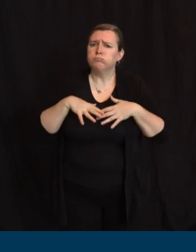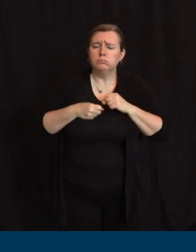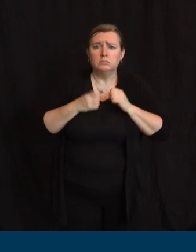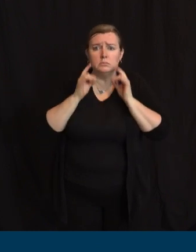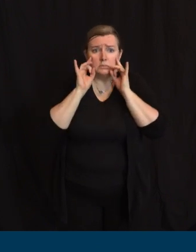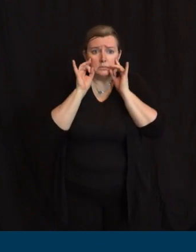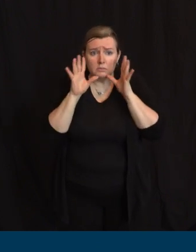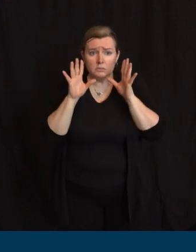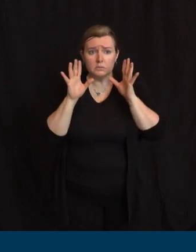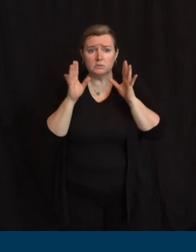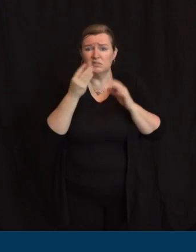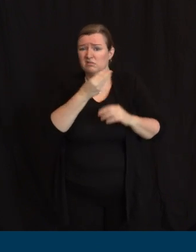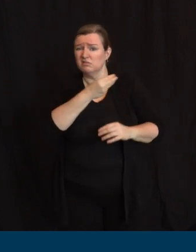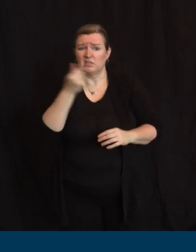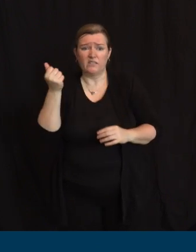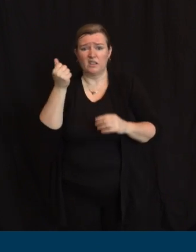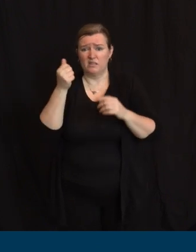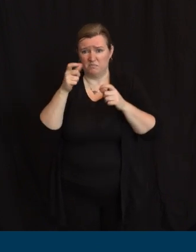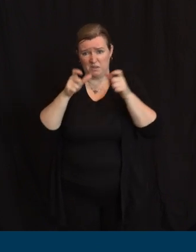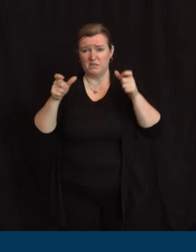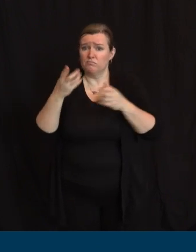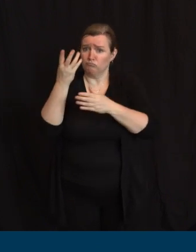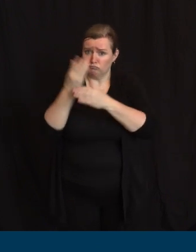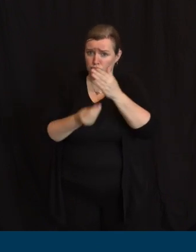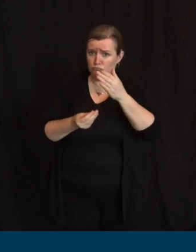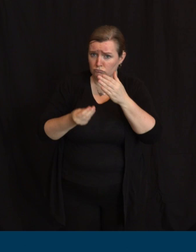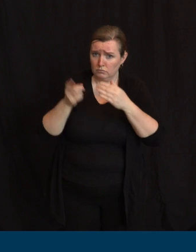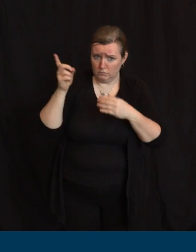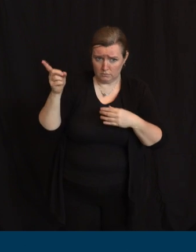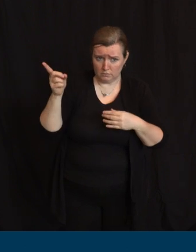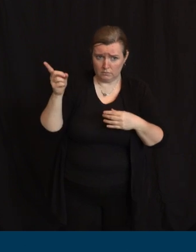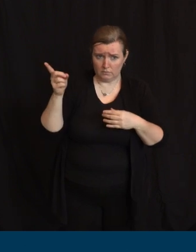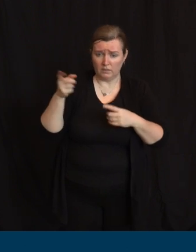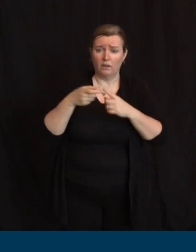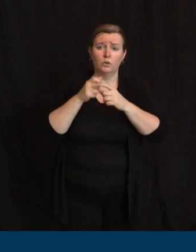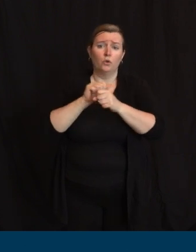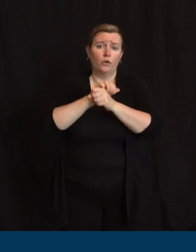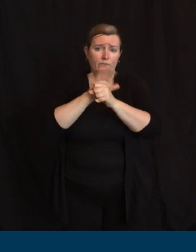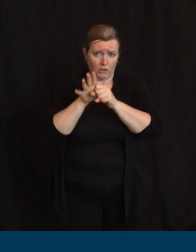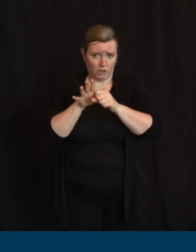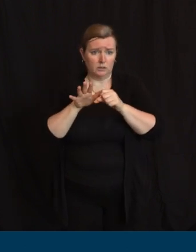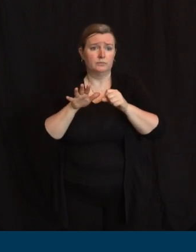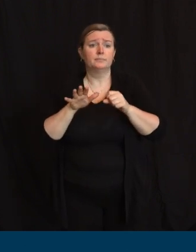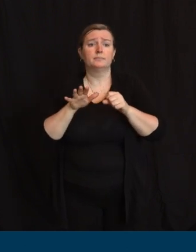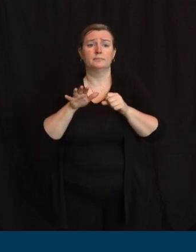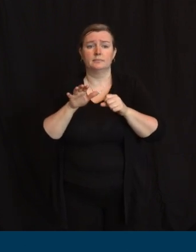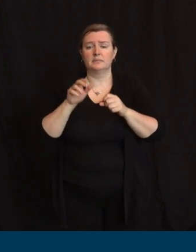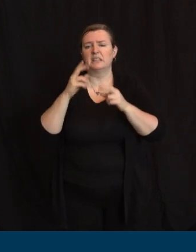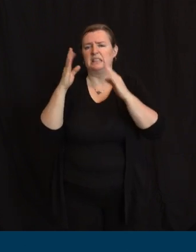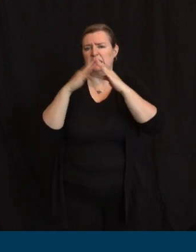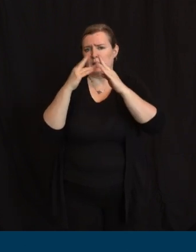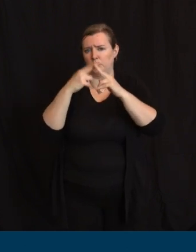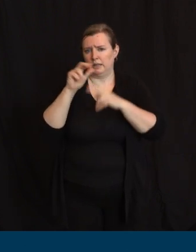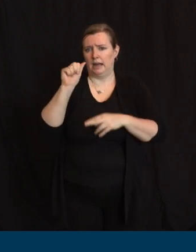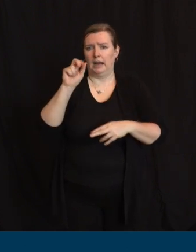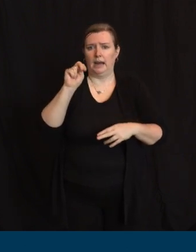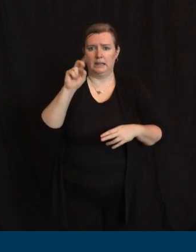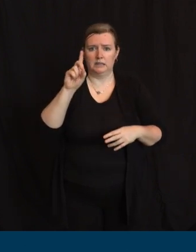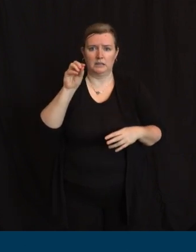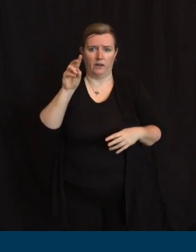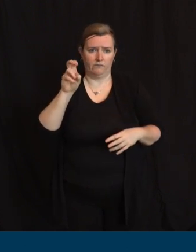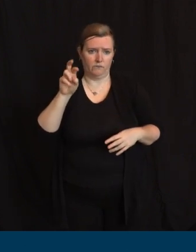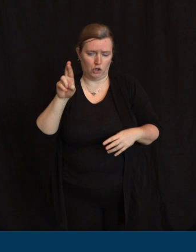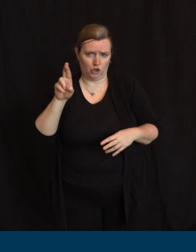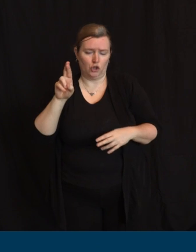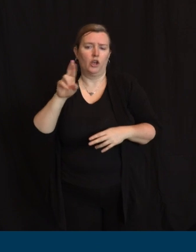several individuals have lost their lives in a coronavirus outbreak at the Andover Subacute and Rehabilitation